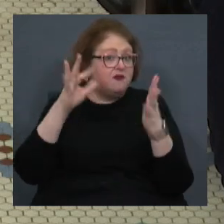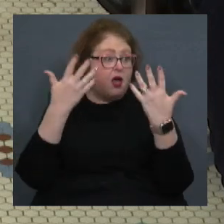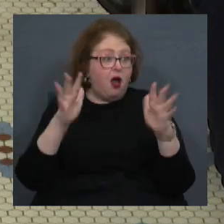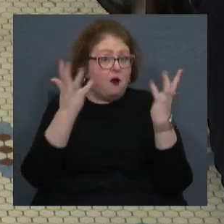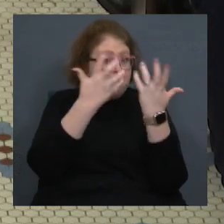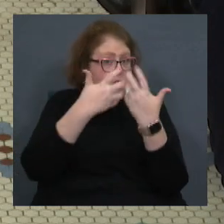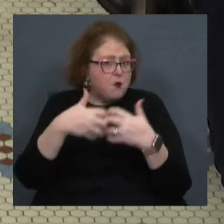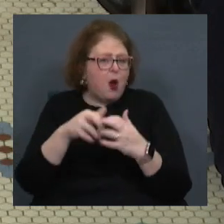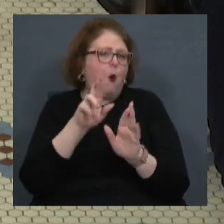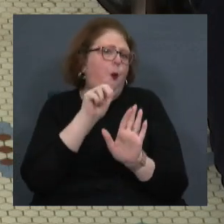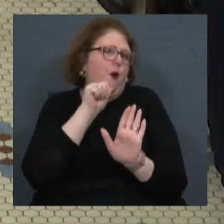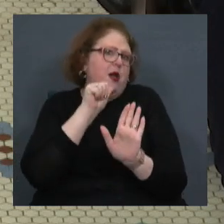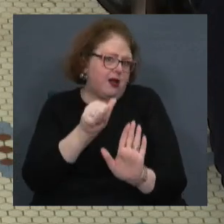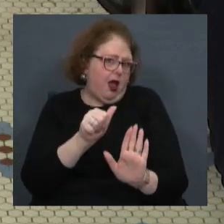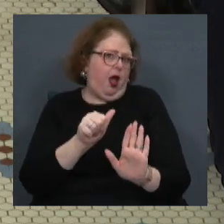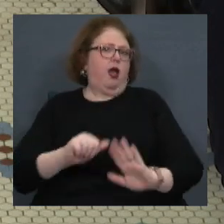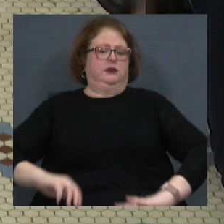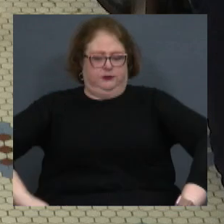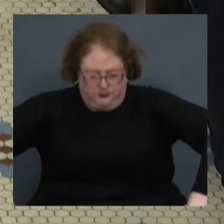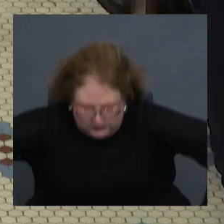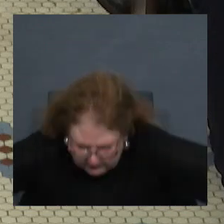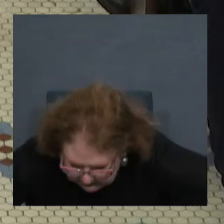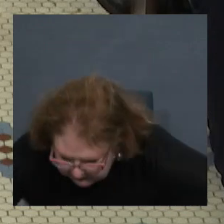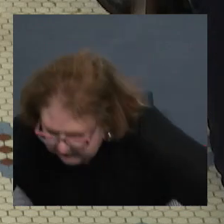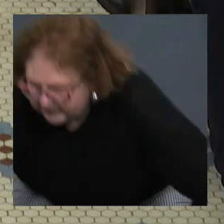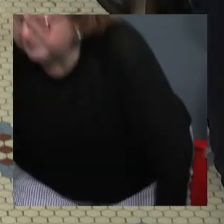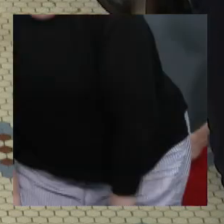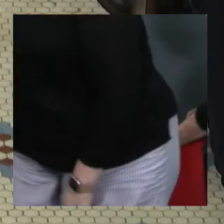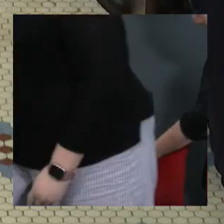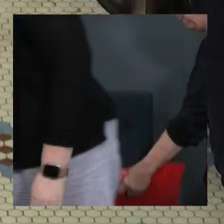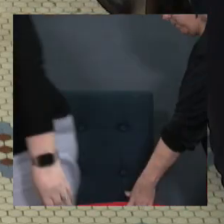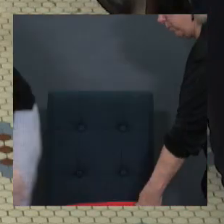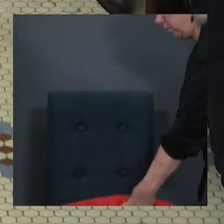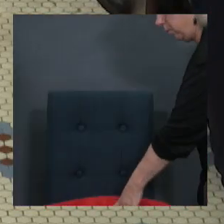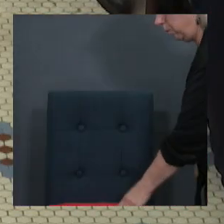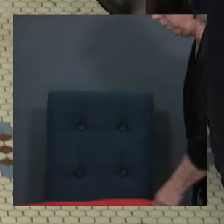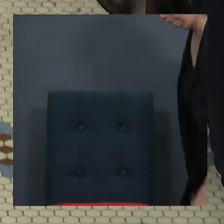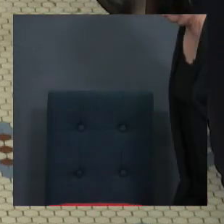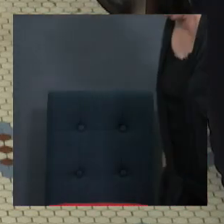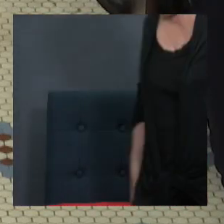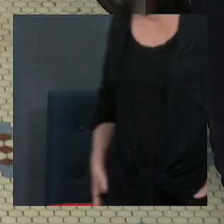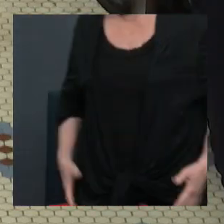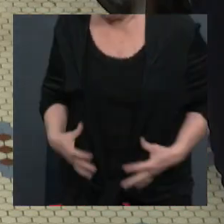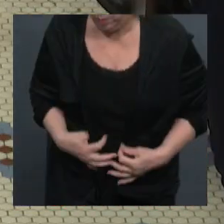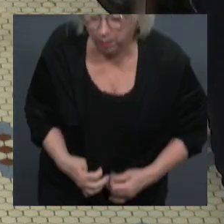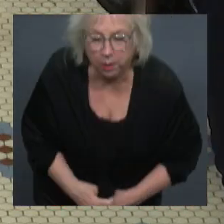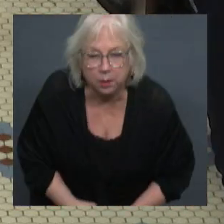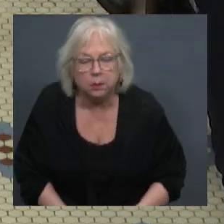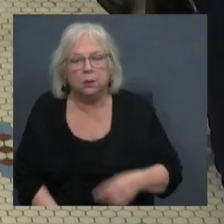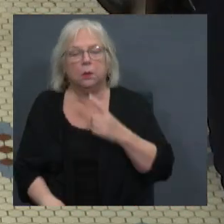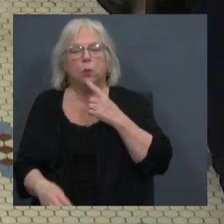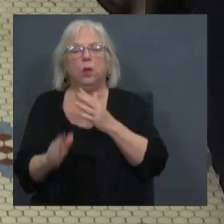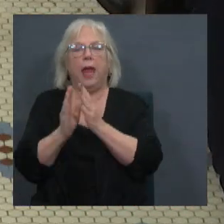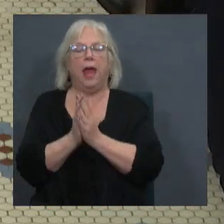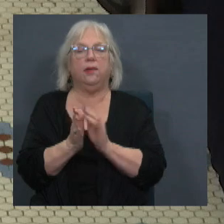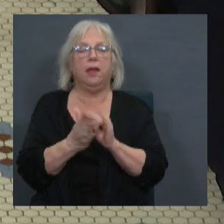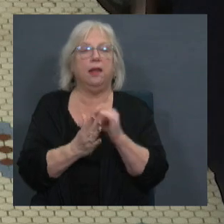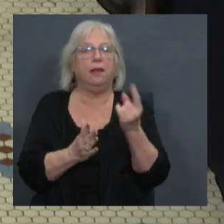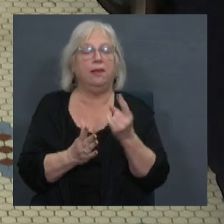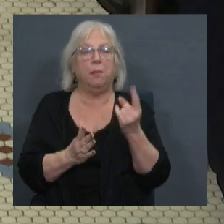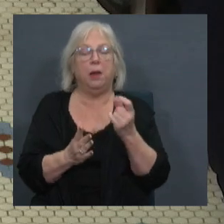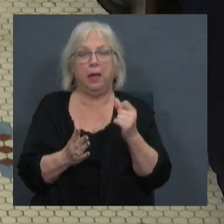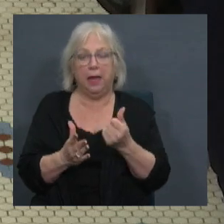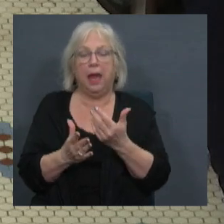not. What we are asking is simply that somebody can confirm that this